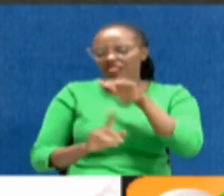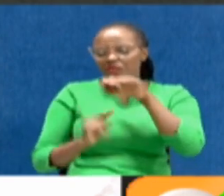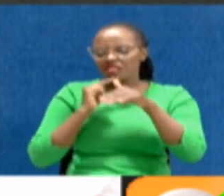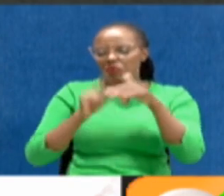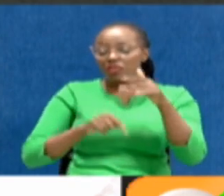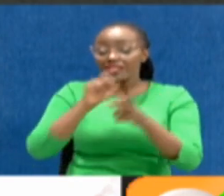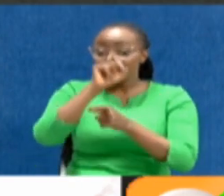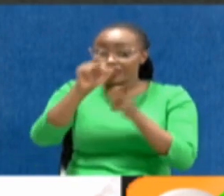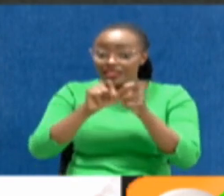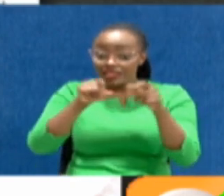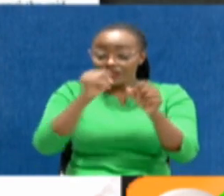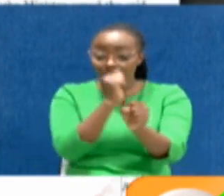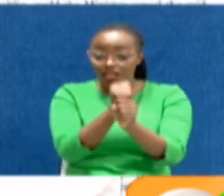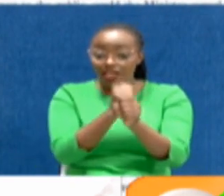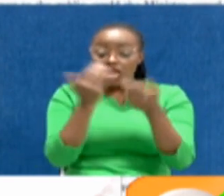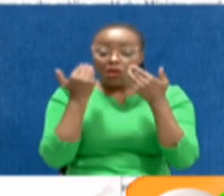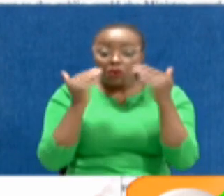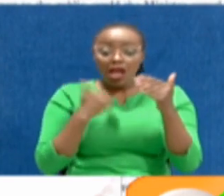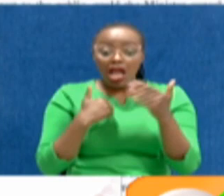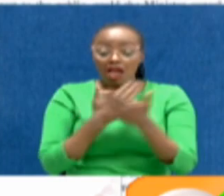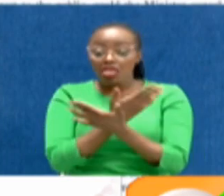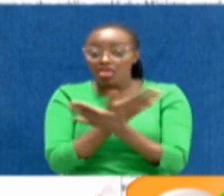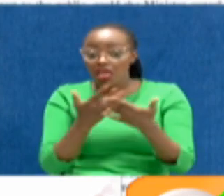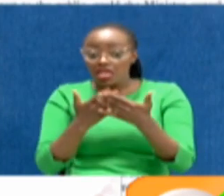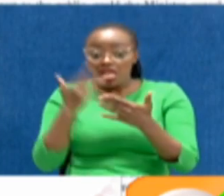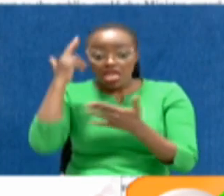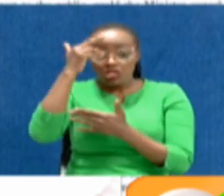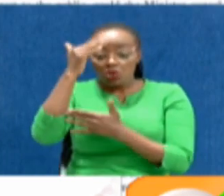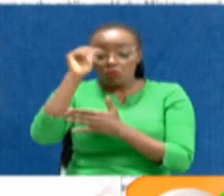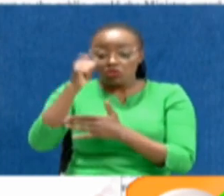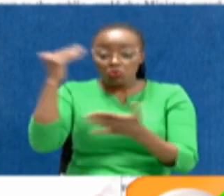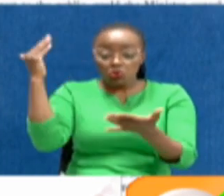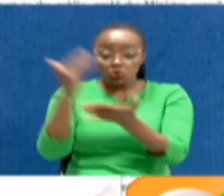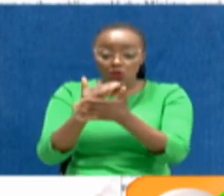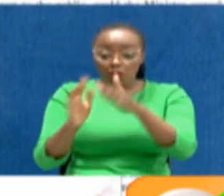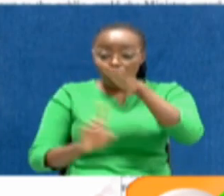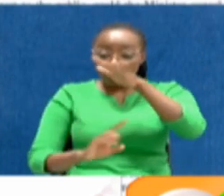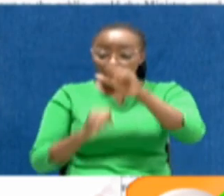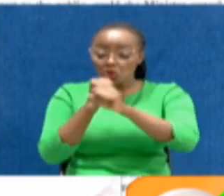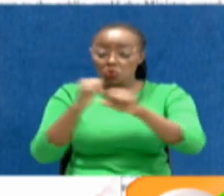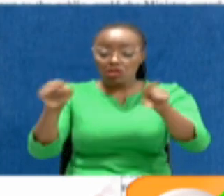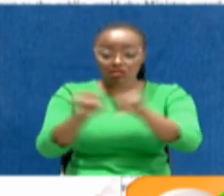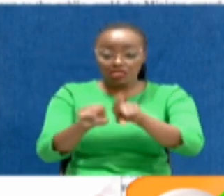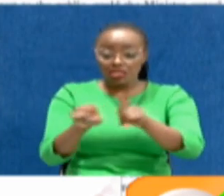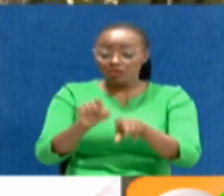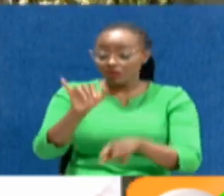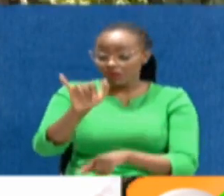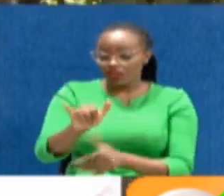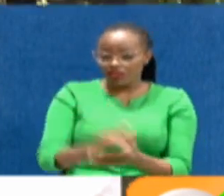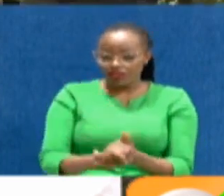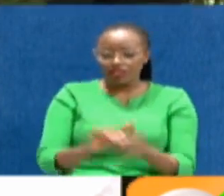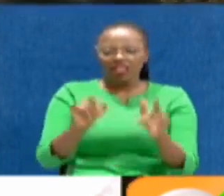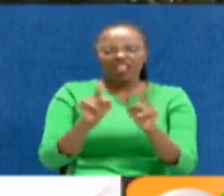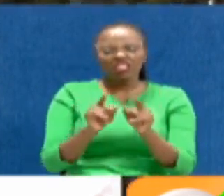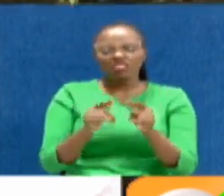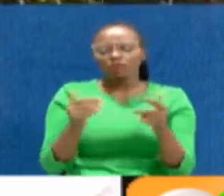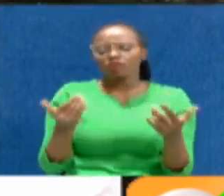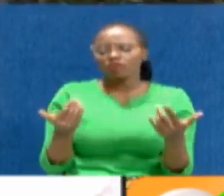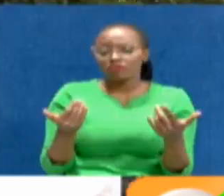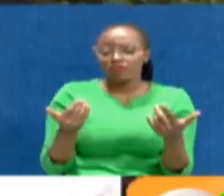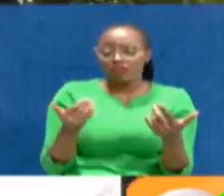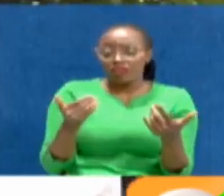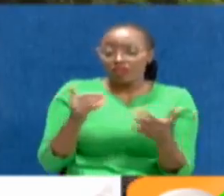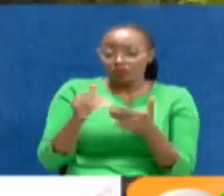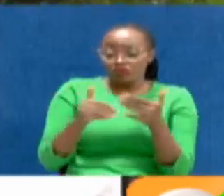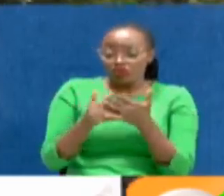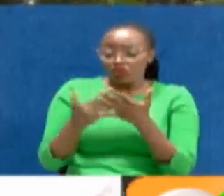that that is exactly what he had done and there was no way one could stop the minister from doing exactly that. And just like that, the